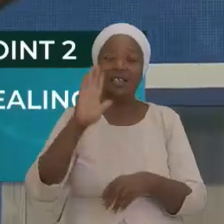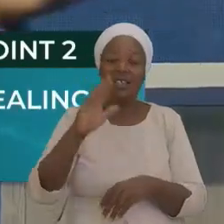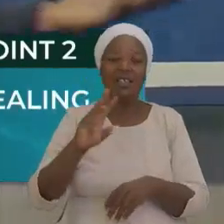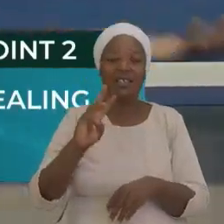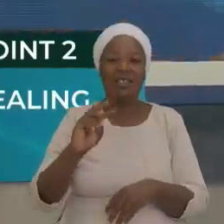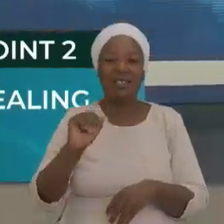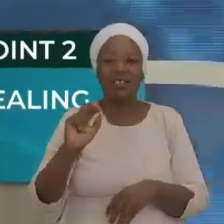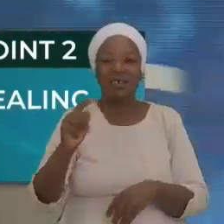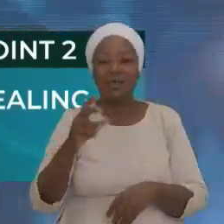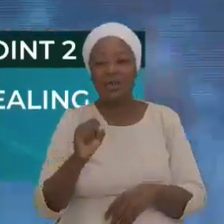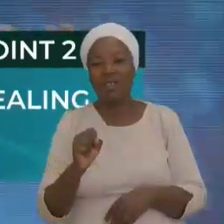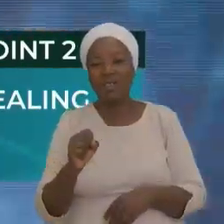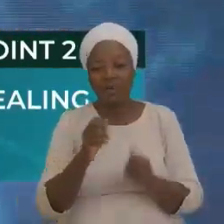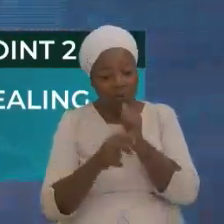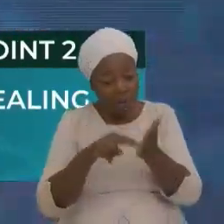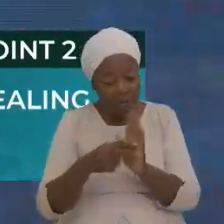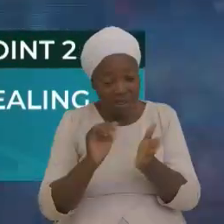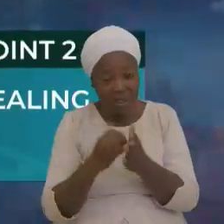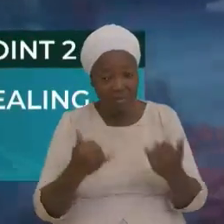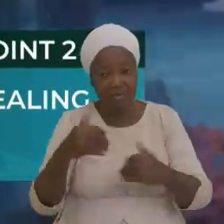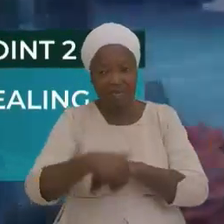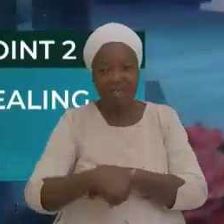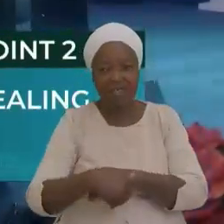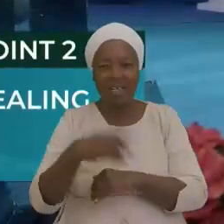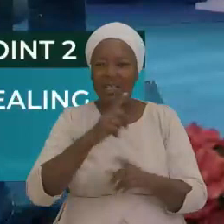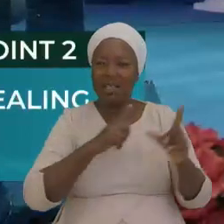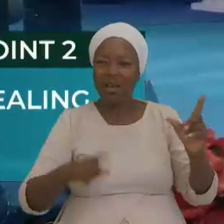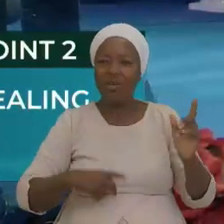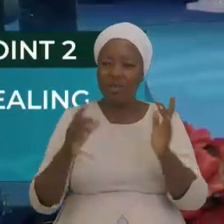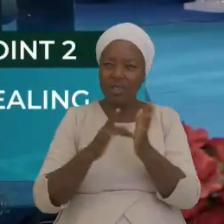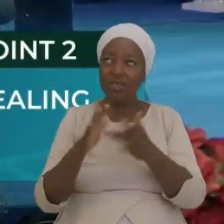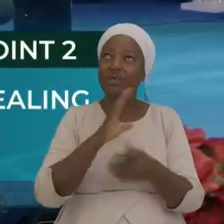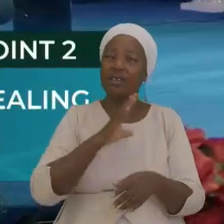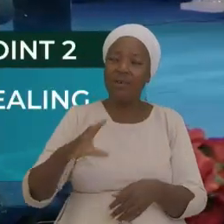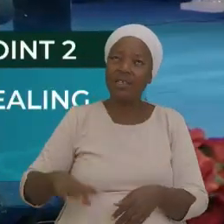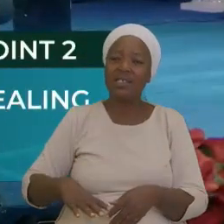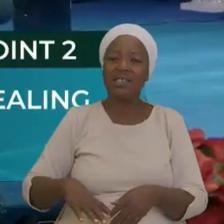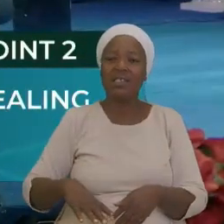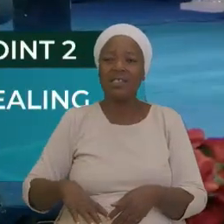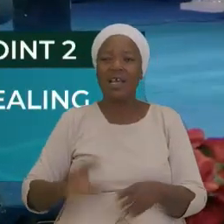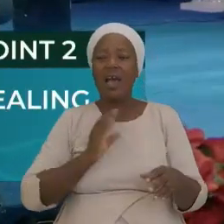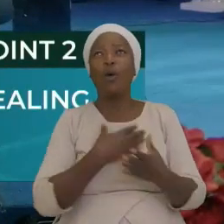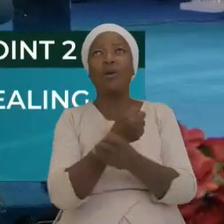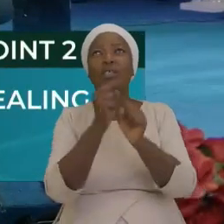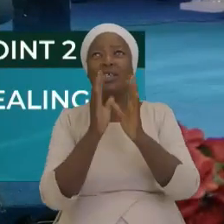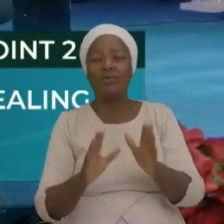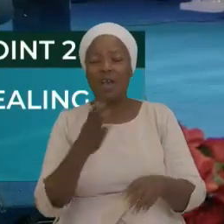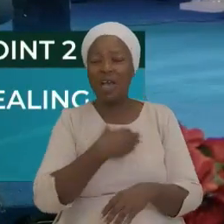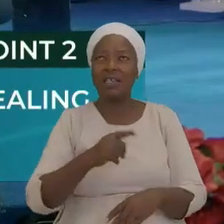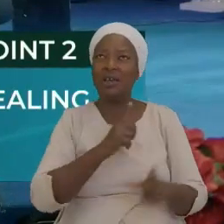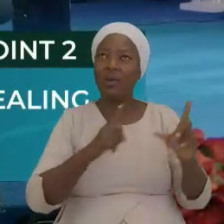Which means that tonight, the Lord Jesus Christ, our Savior and